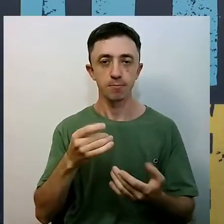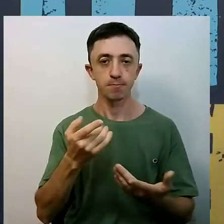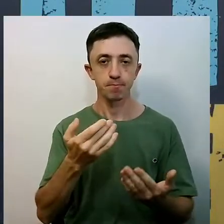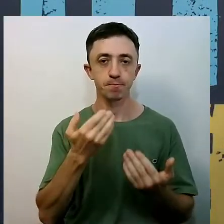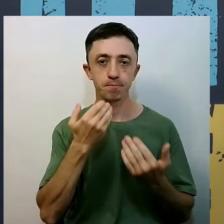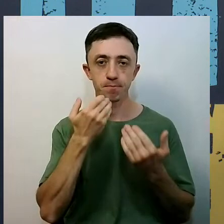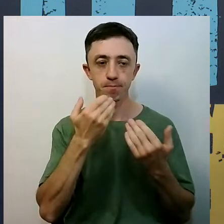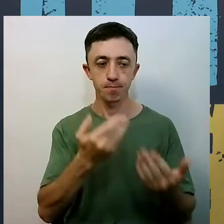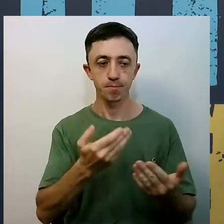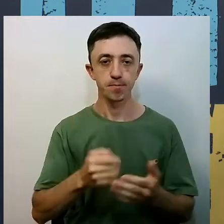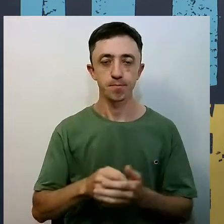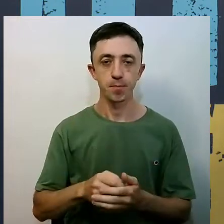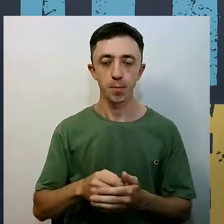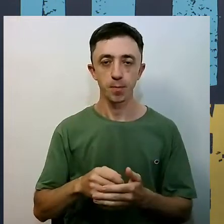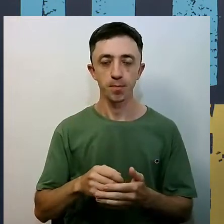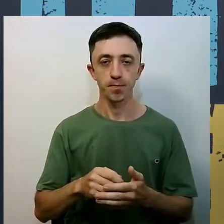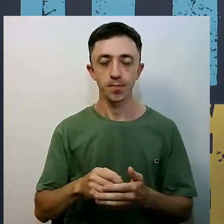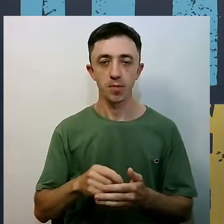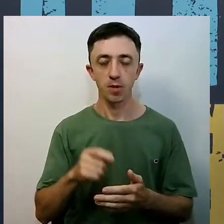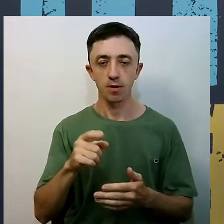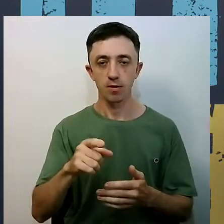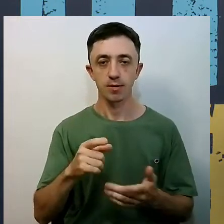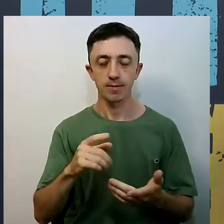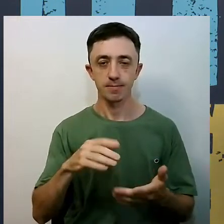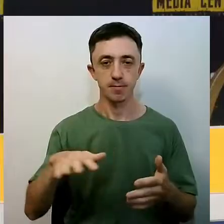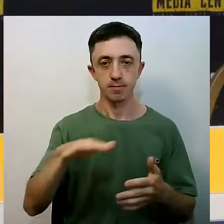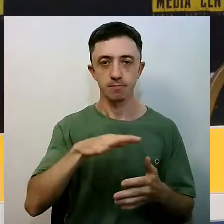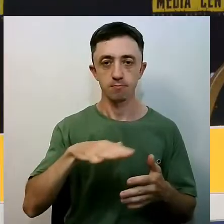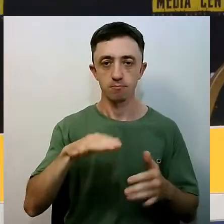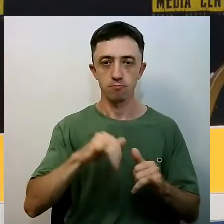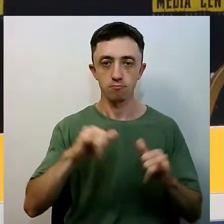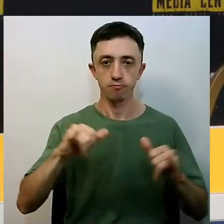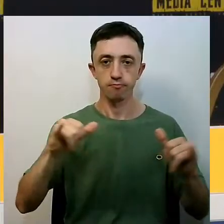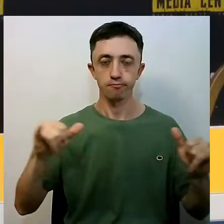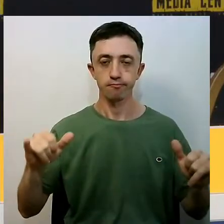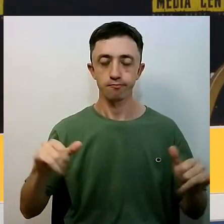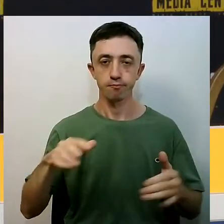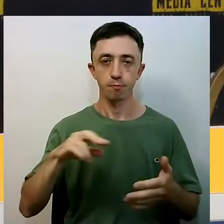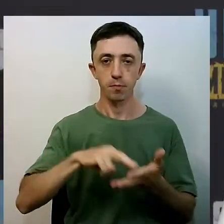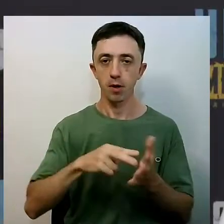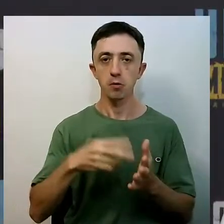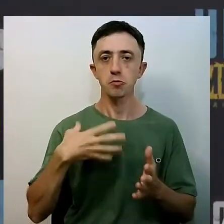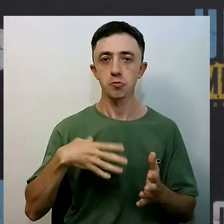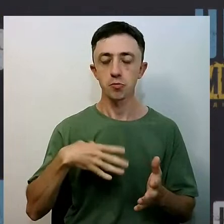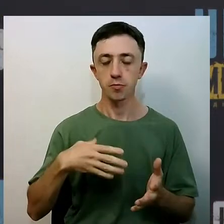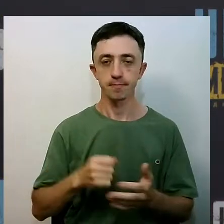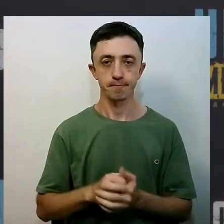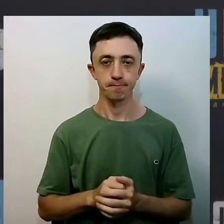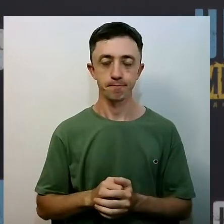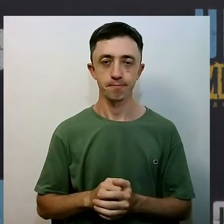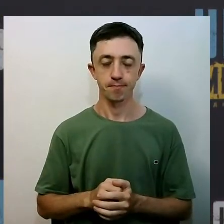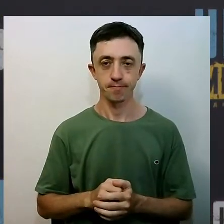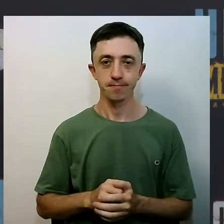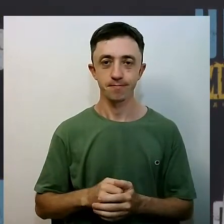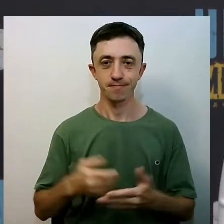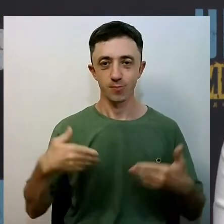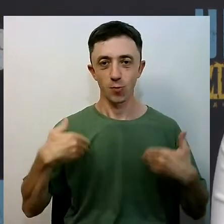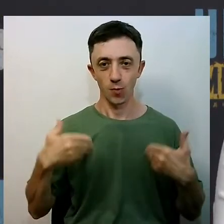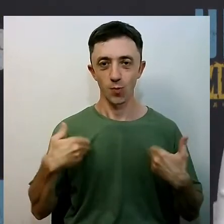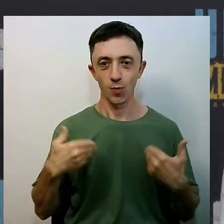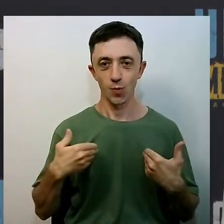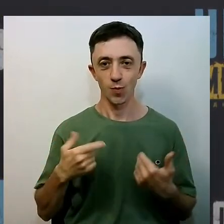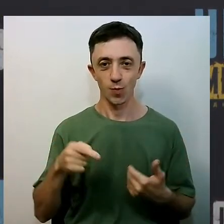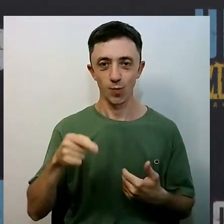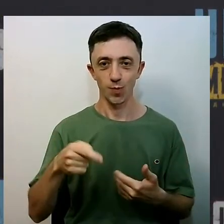of Odesa region. Could you please explain us what is meant by comprehensive plan for the special development and why we need